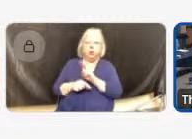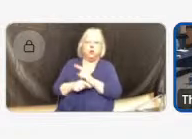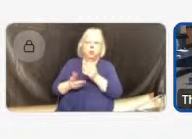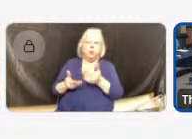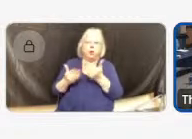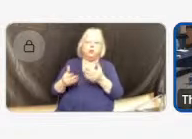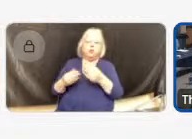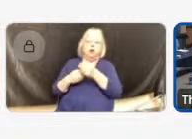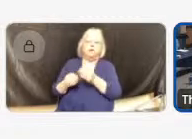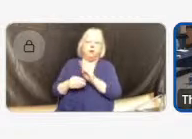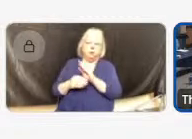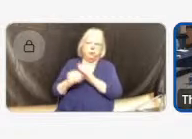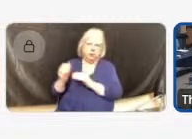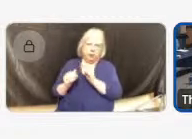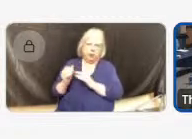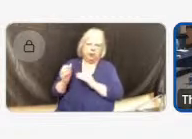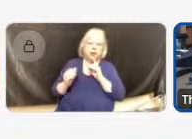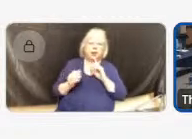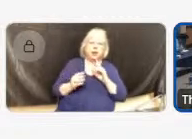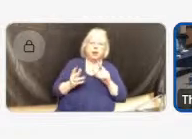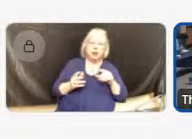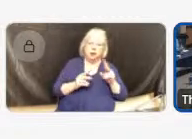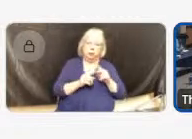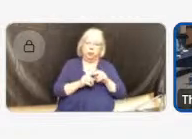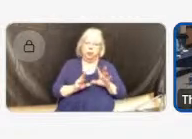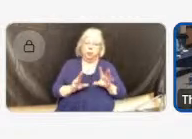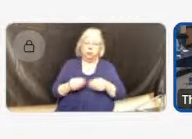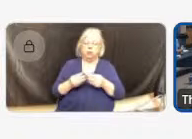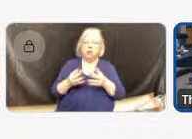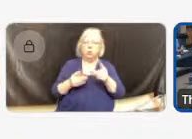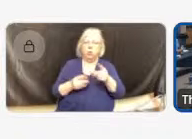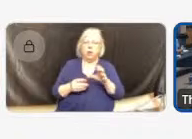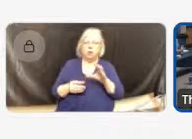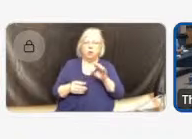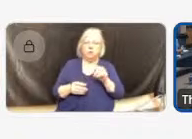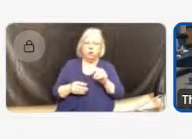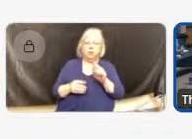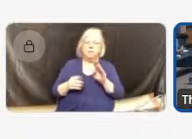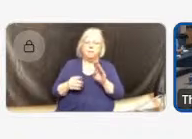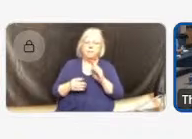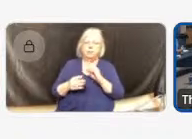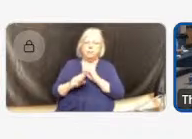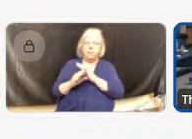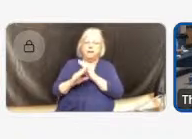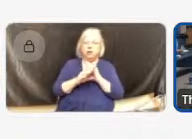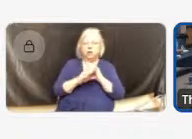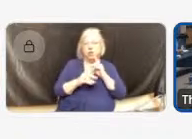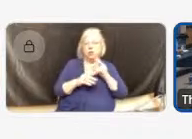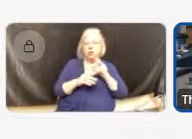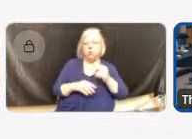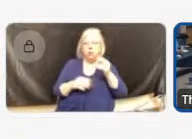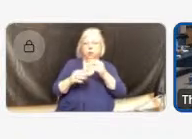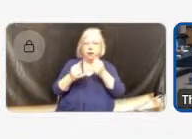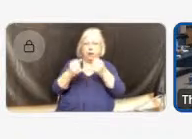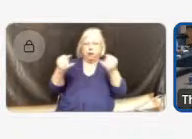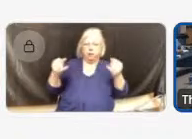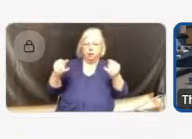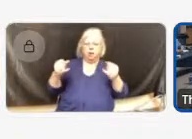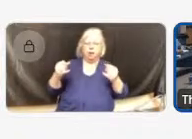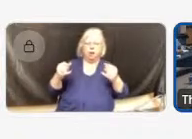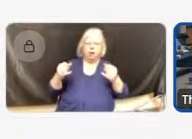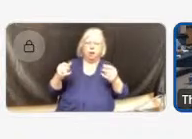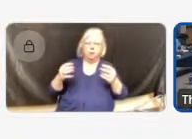They've included a 100-foot buffer located at the north end of the property. The northern and western